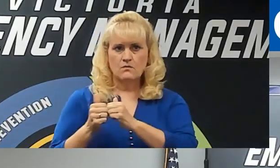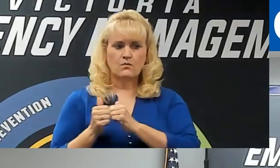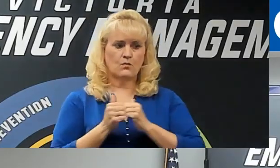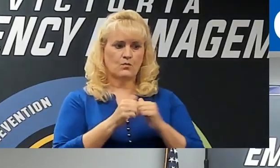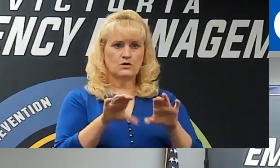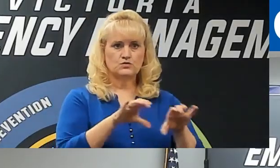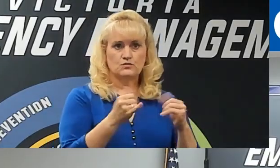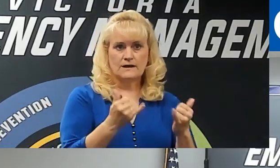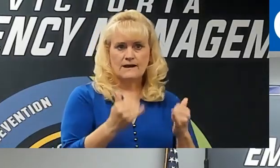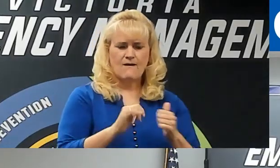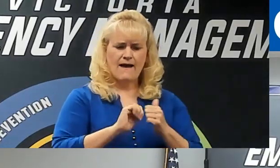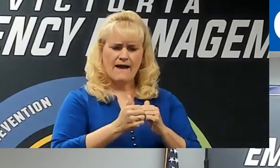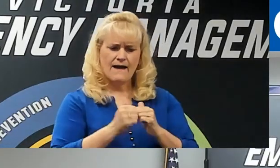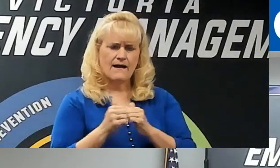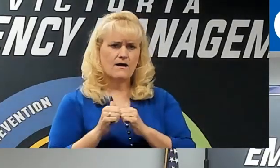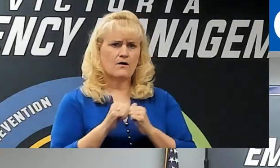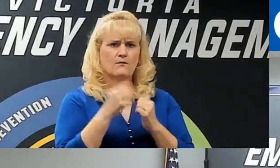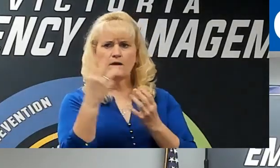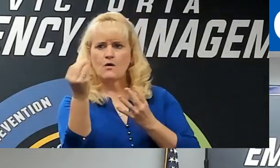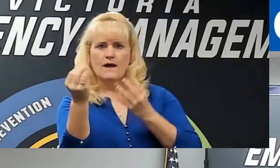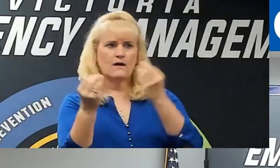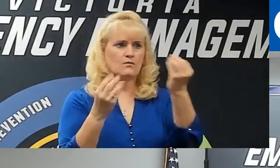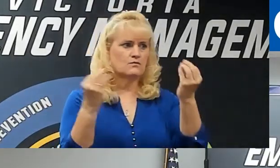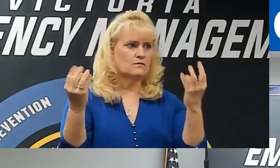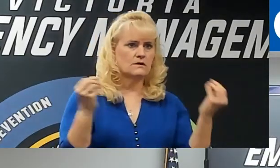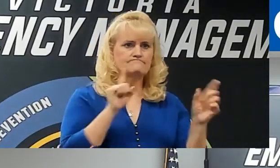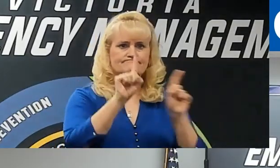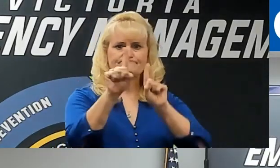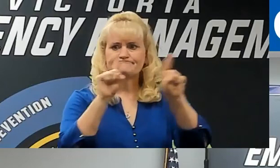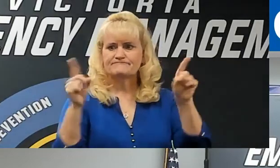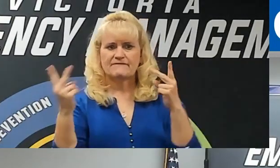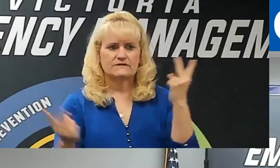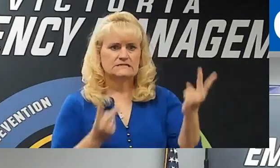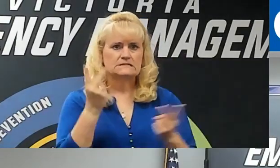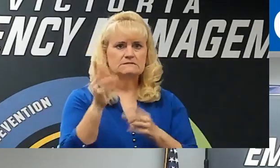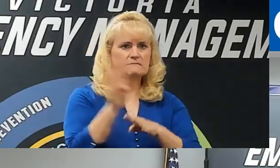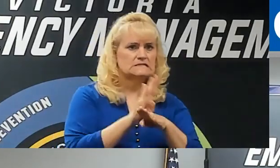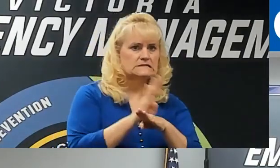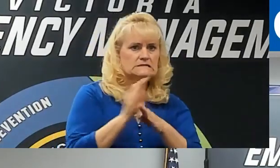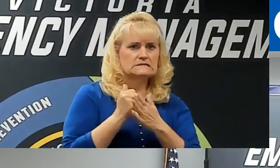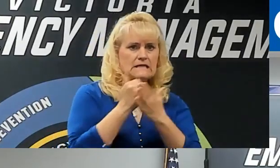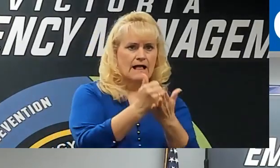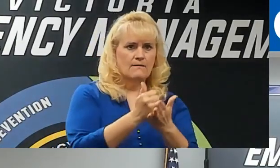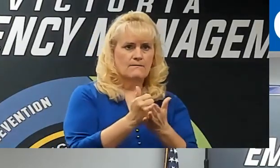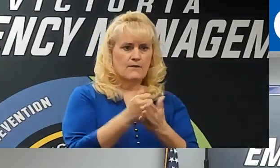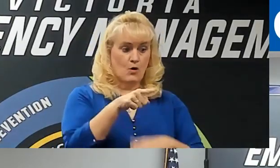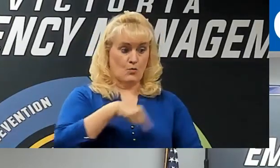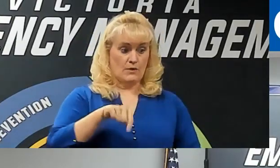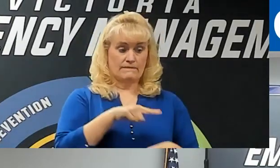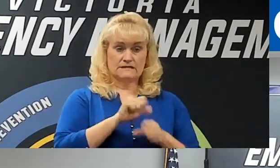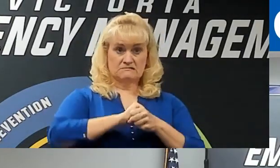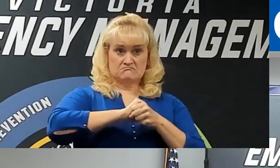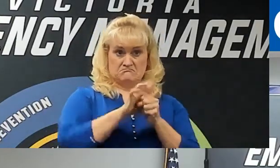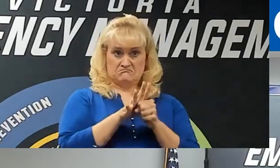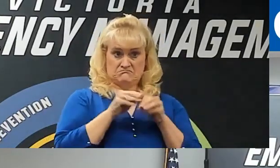how we can go out and help businesses. When this first happened, we helped businesses when they opened